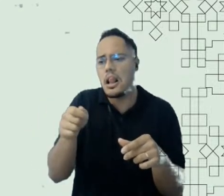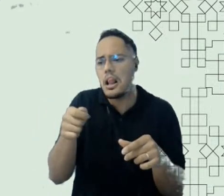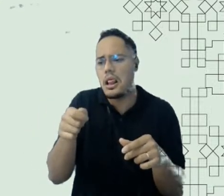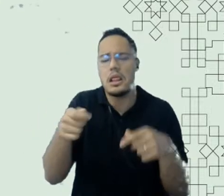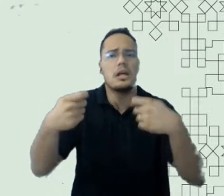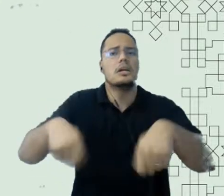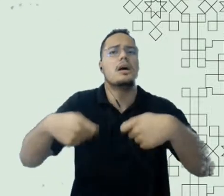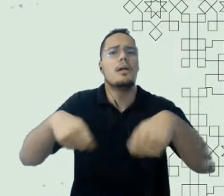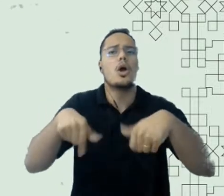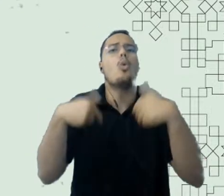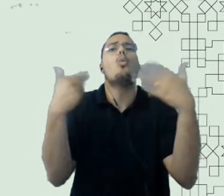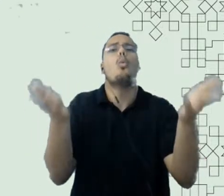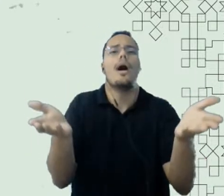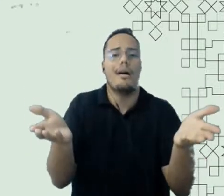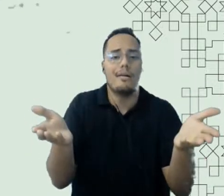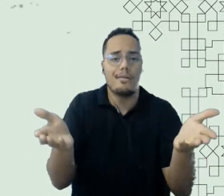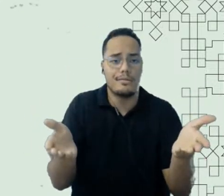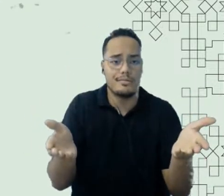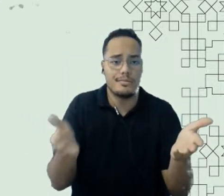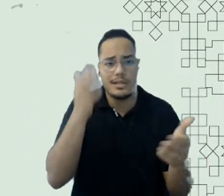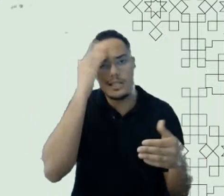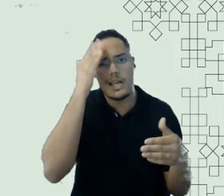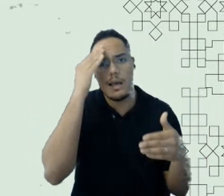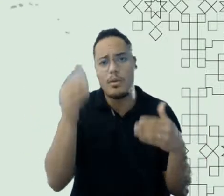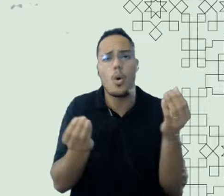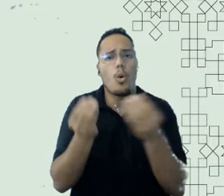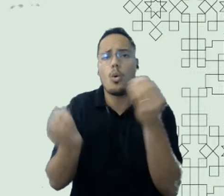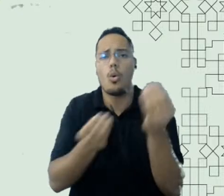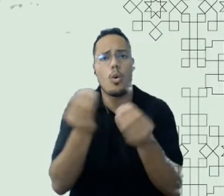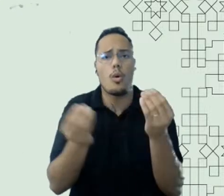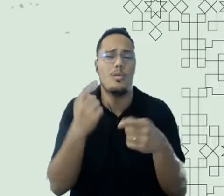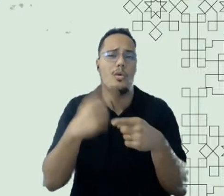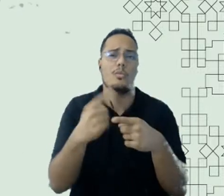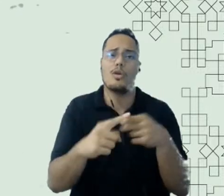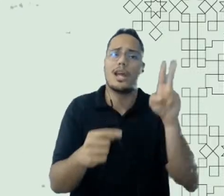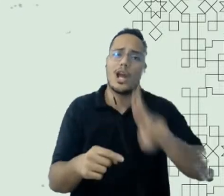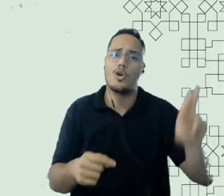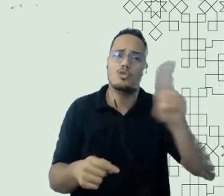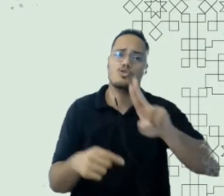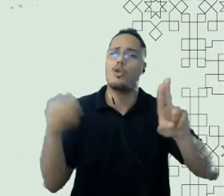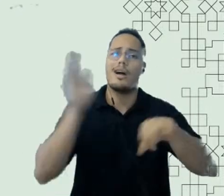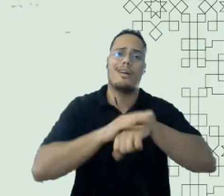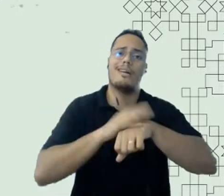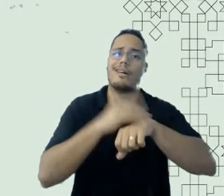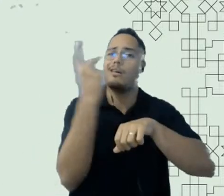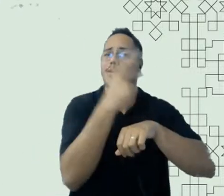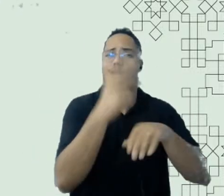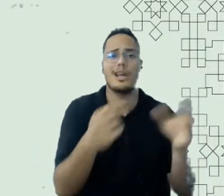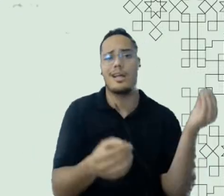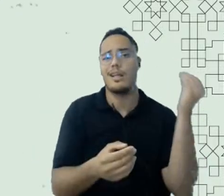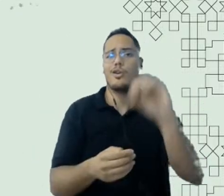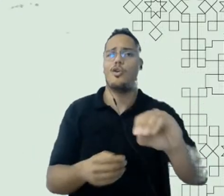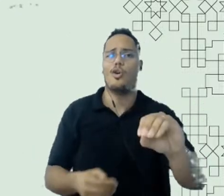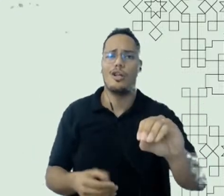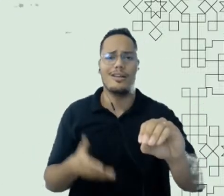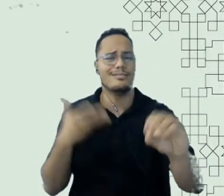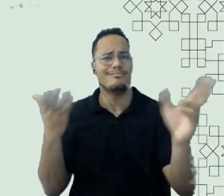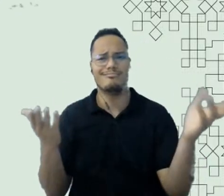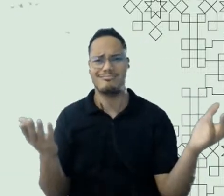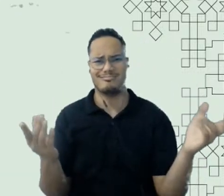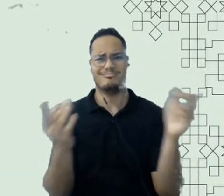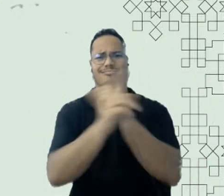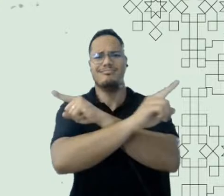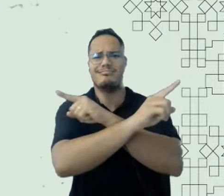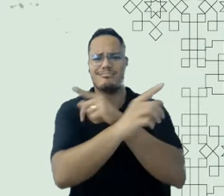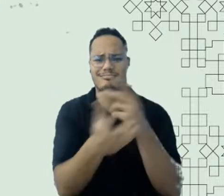the user who publishes the content? So it's kind of contradictory, don't you think? Yeah, actually, this